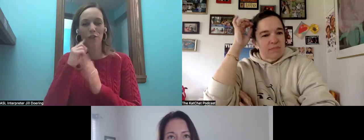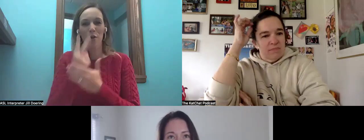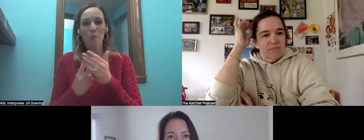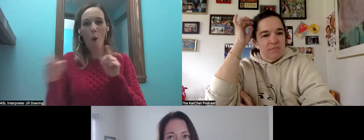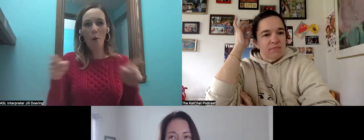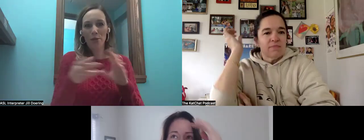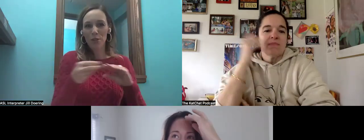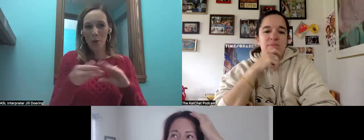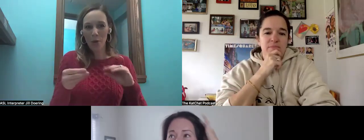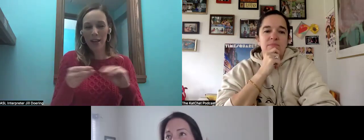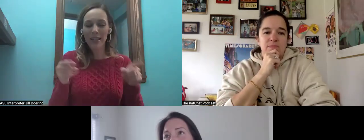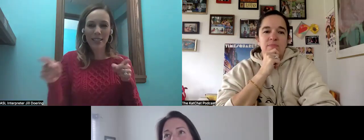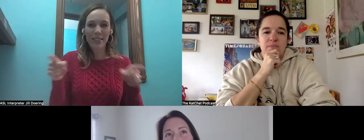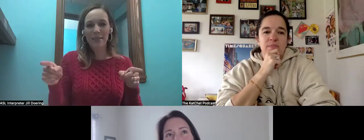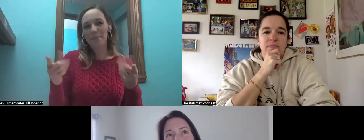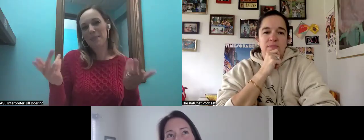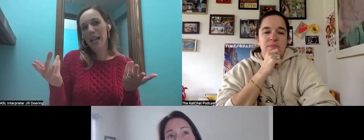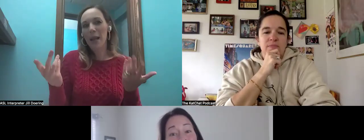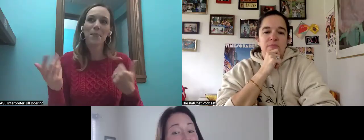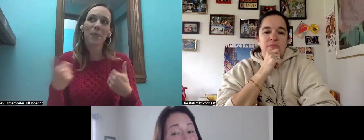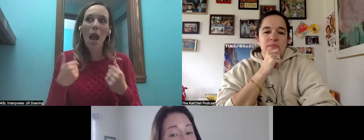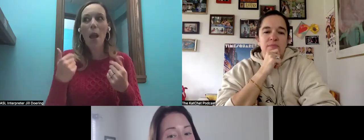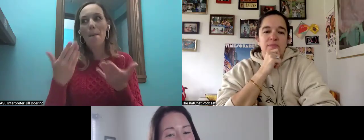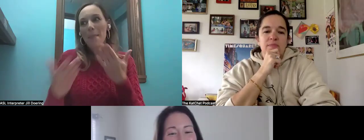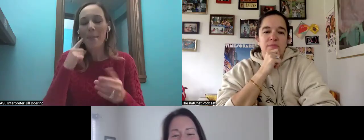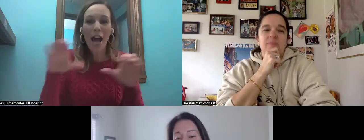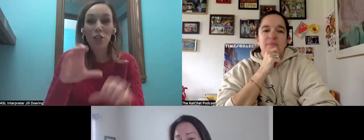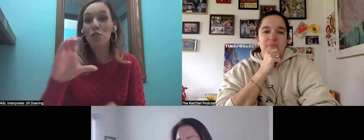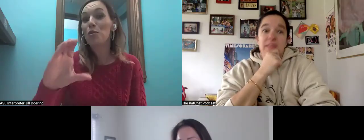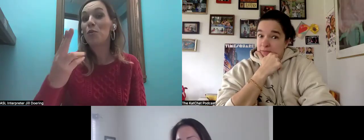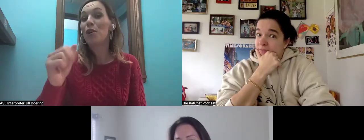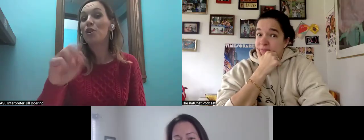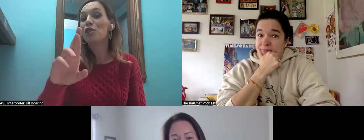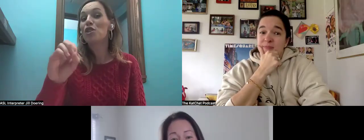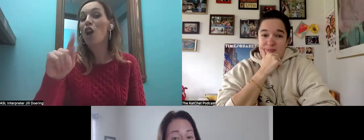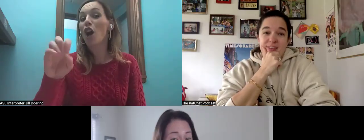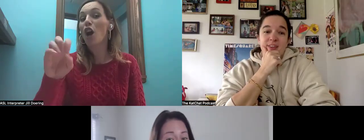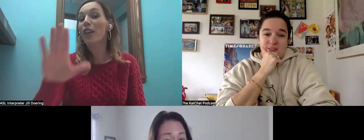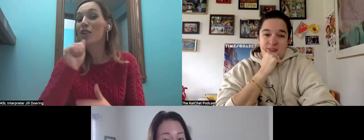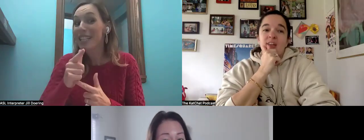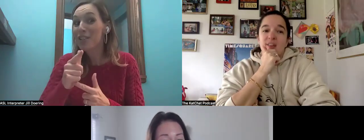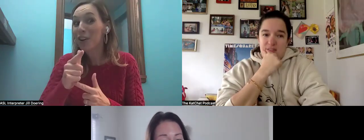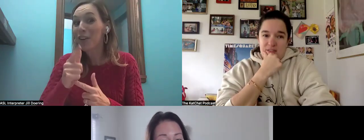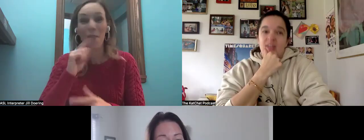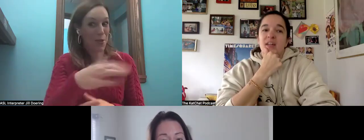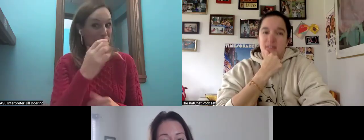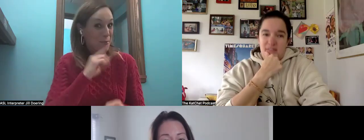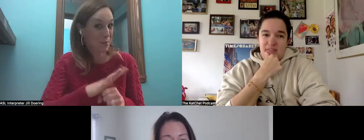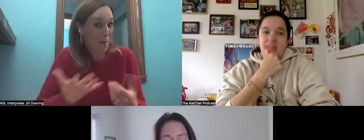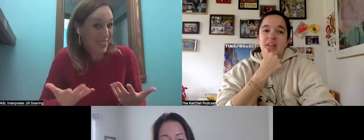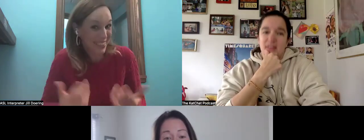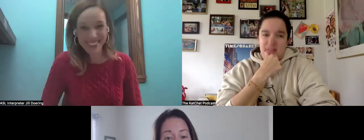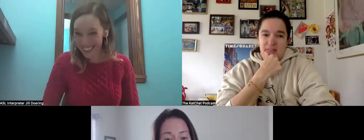For the maybe I'll do Charlotte's sister for The Christmas Promise. See what happens with her because